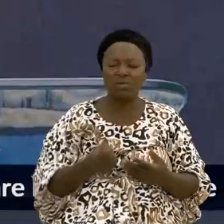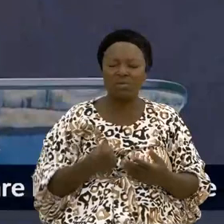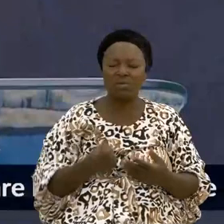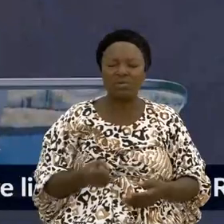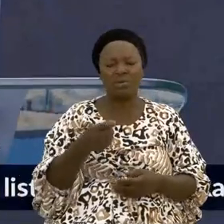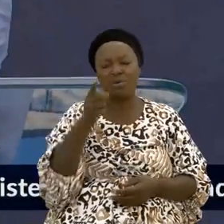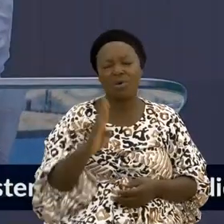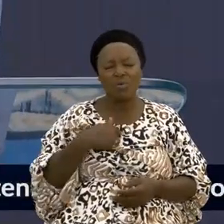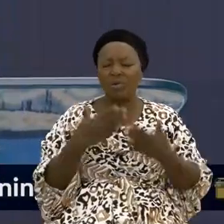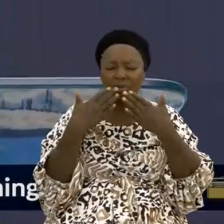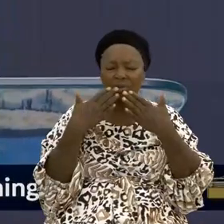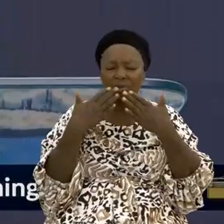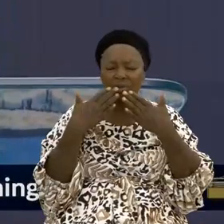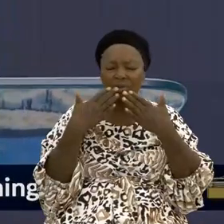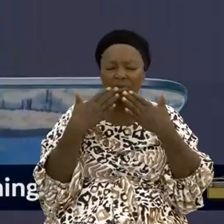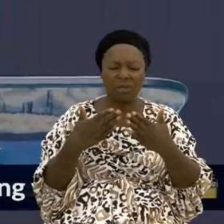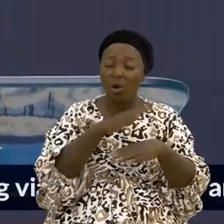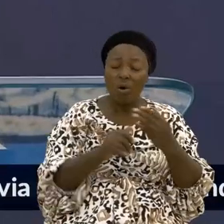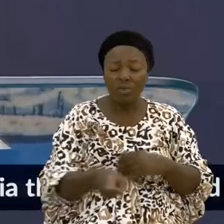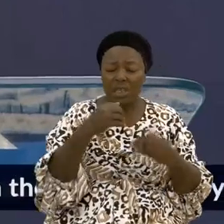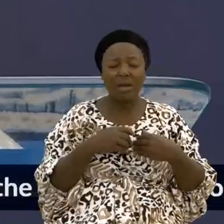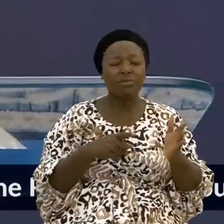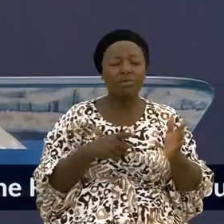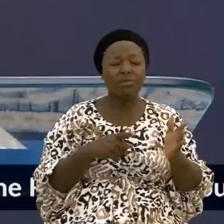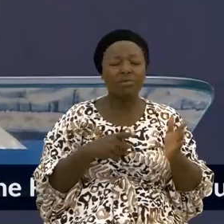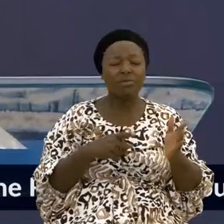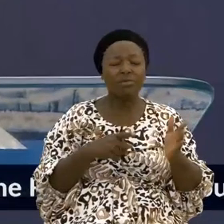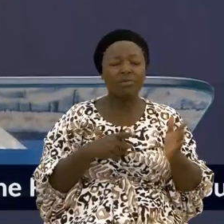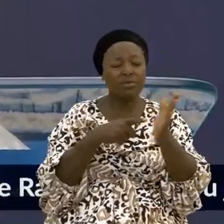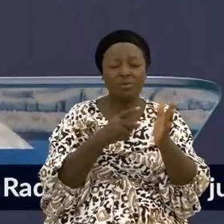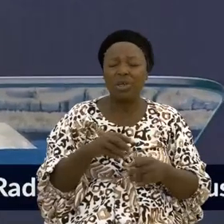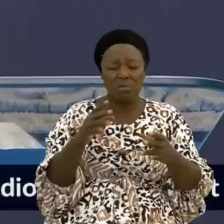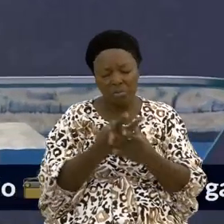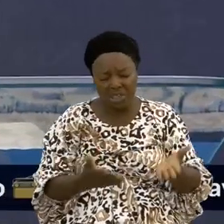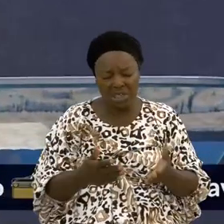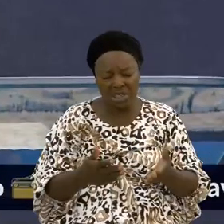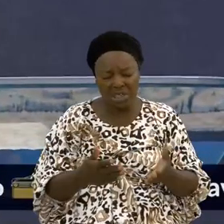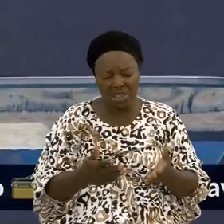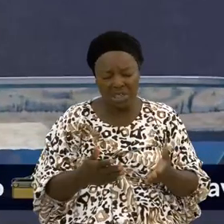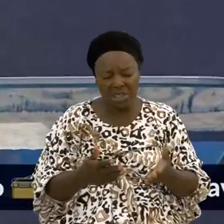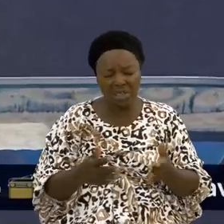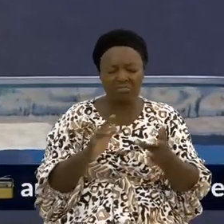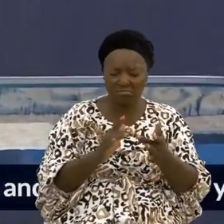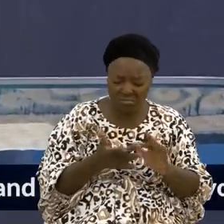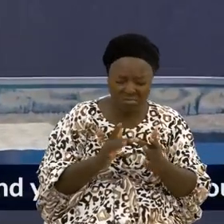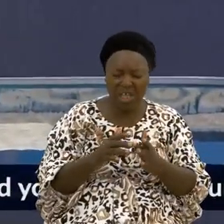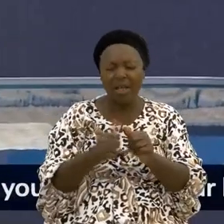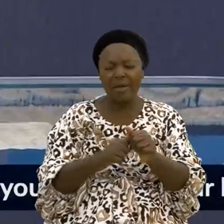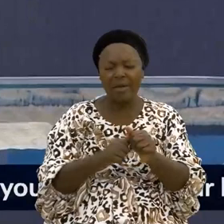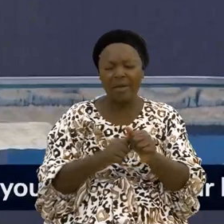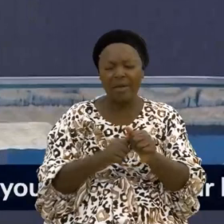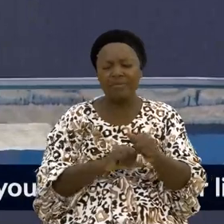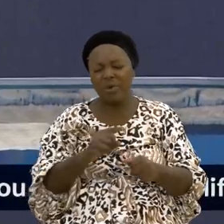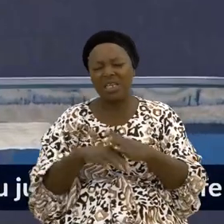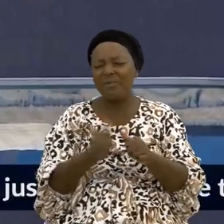you. All these who have indicated, both here, online, everywhere, in every